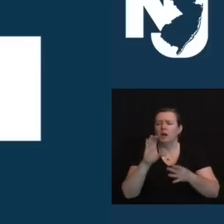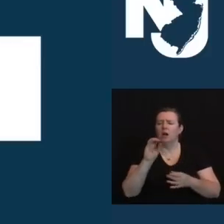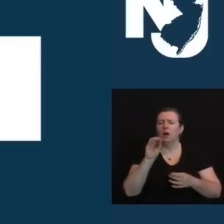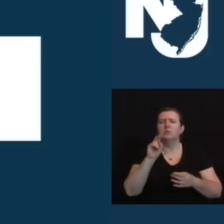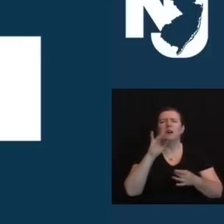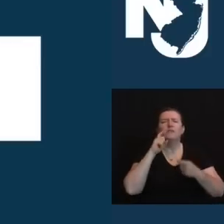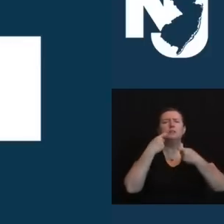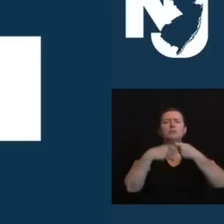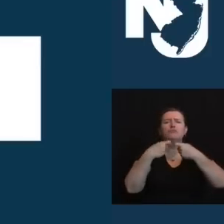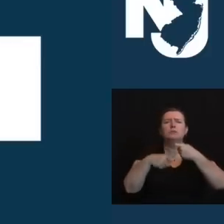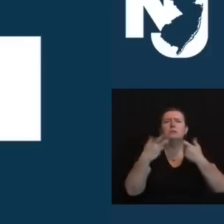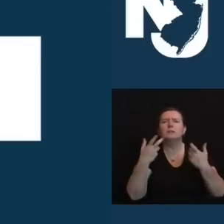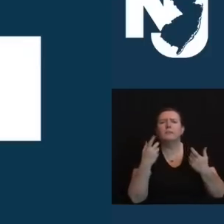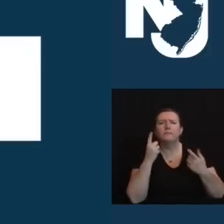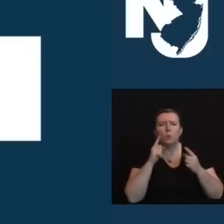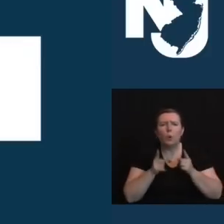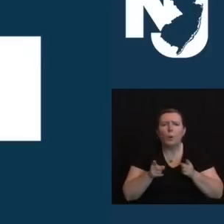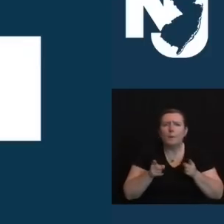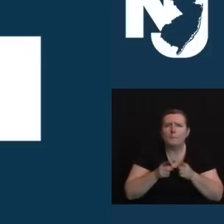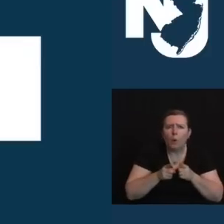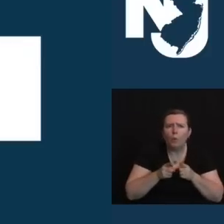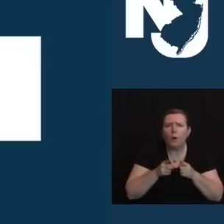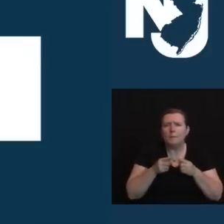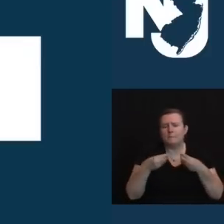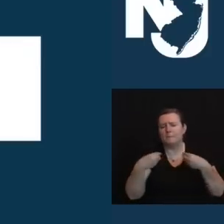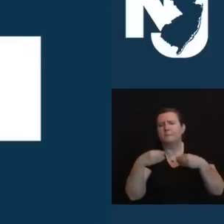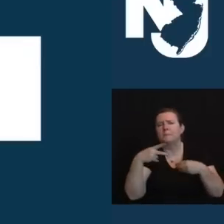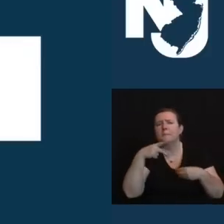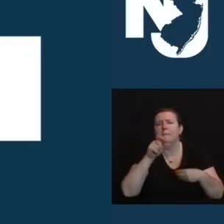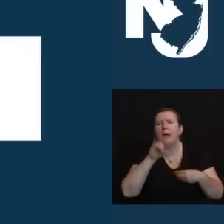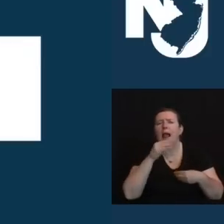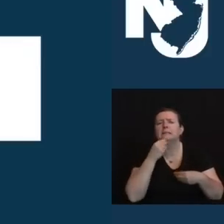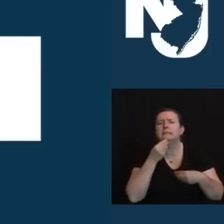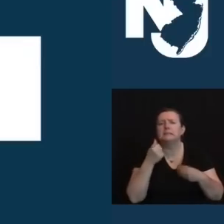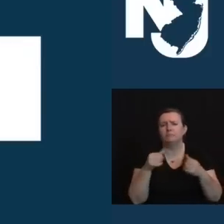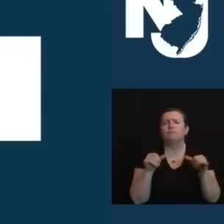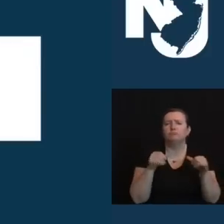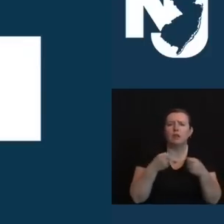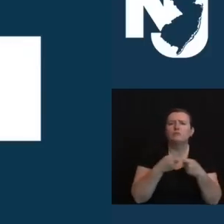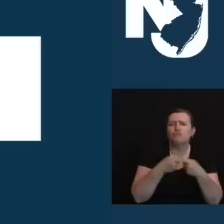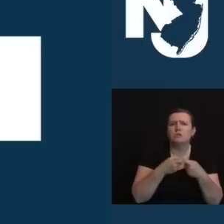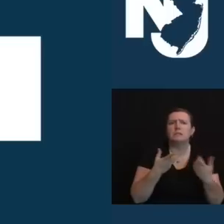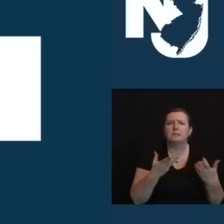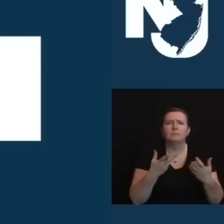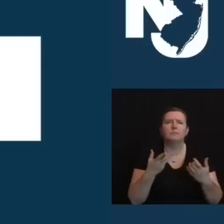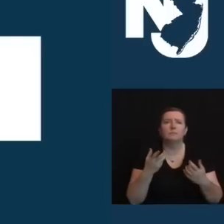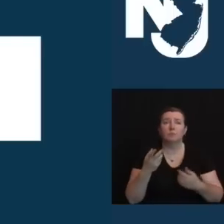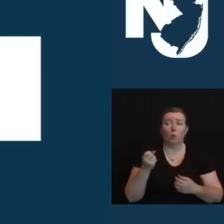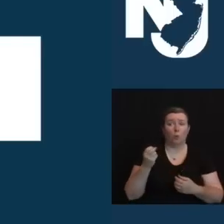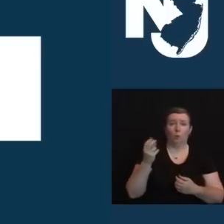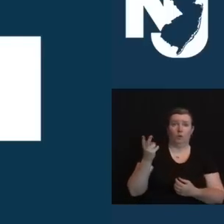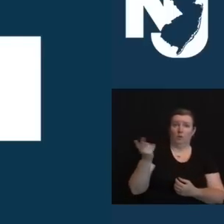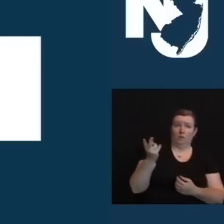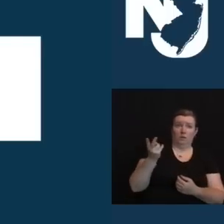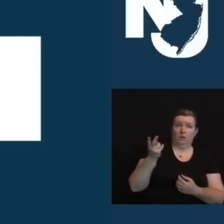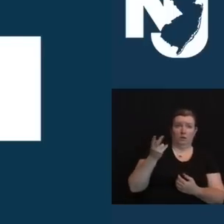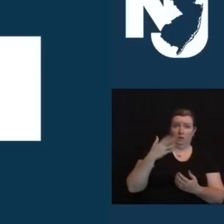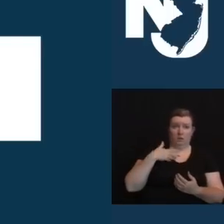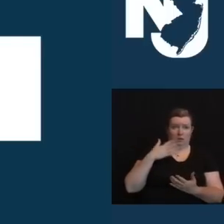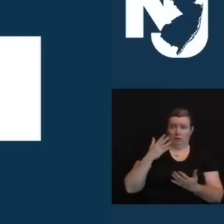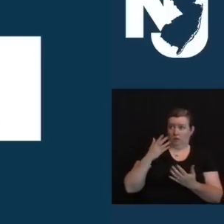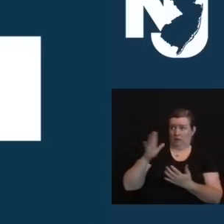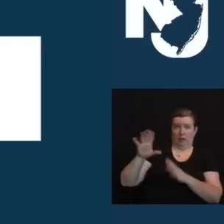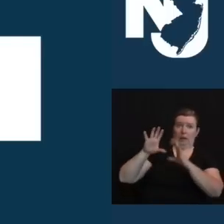use in miniaturized and flexible electronics. It's safe to say Madhu and Andrew never saw me in one of their classes. It